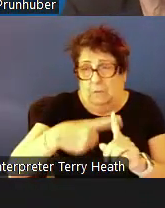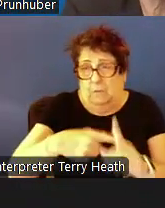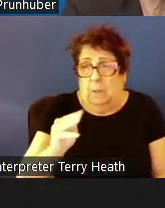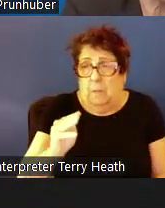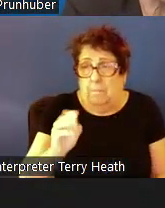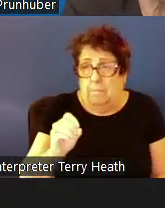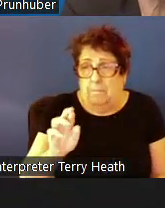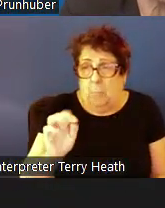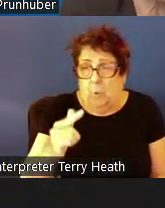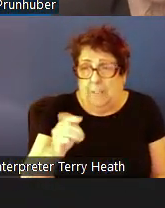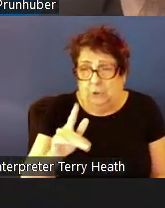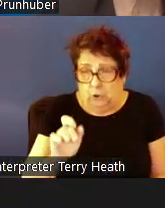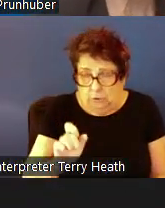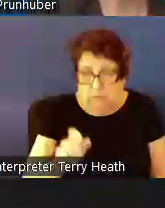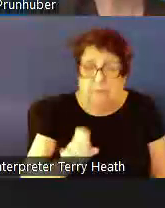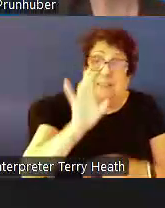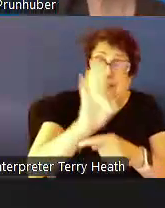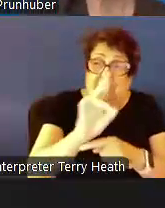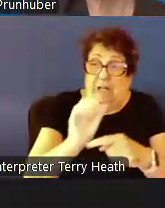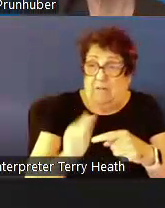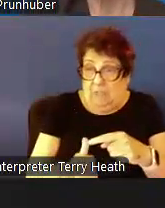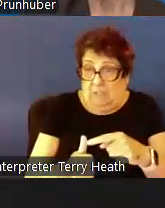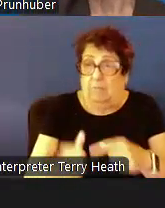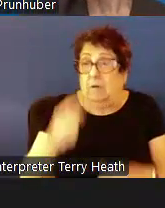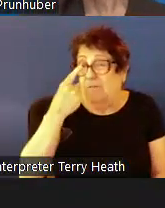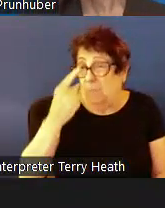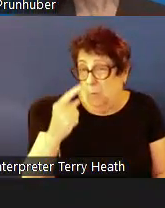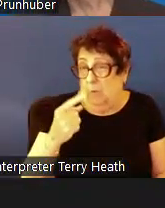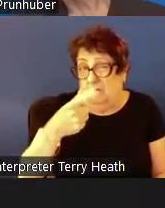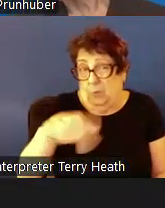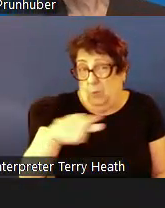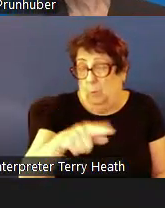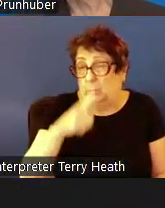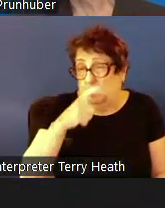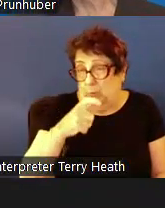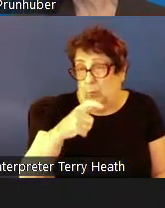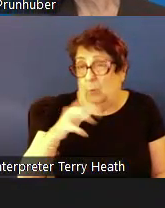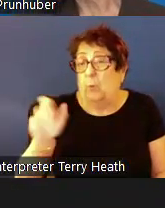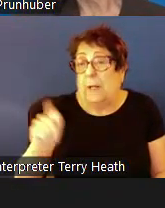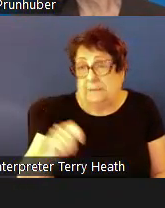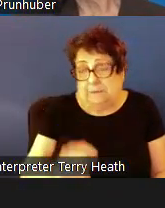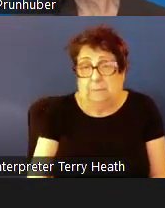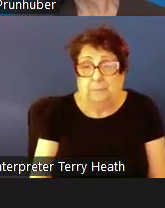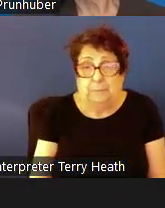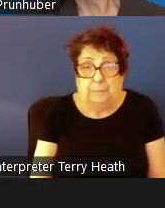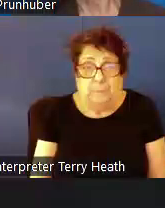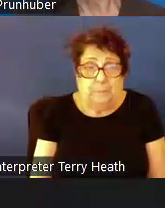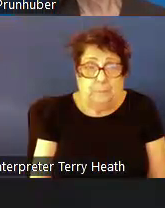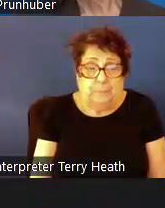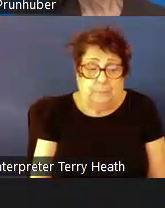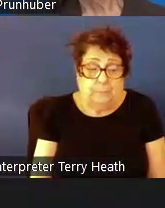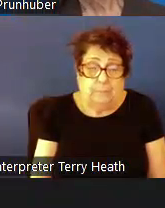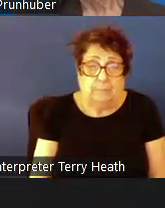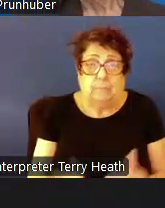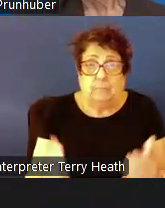It's about 7 out of 10 for those who rent. Next slide, please.